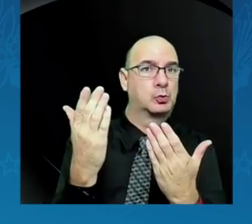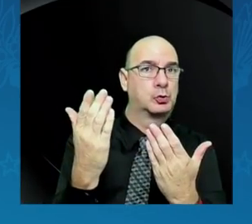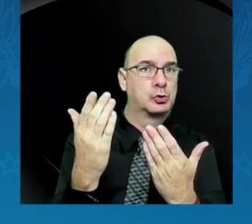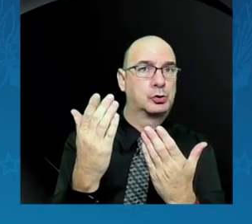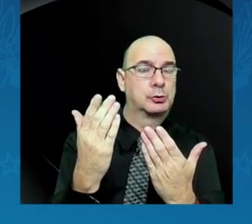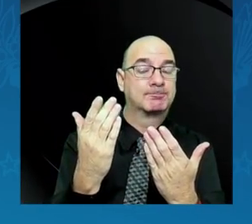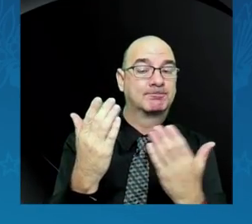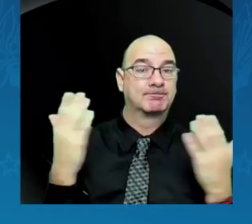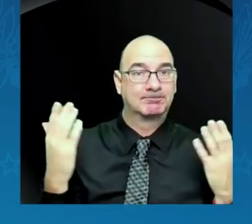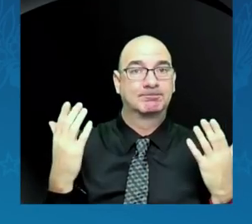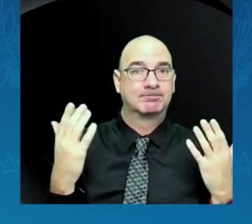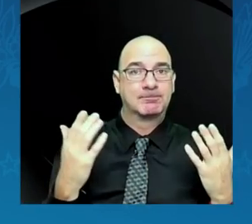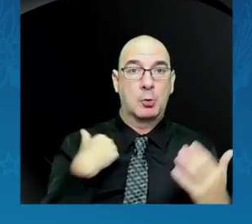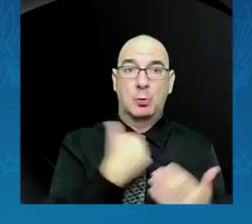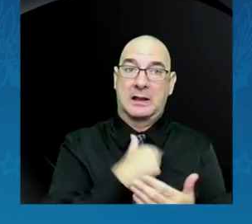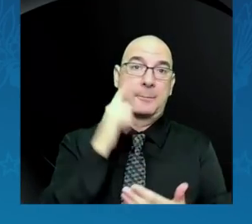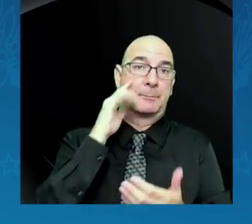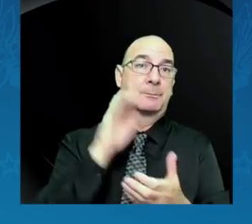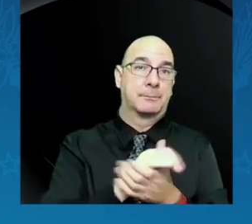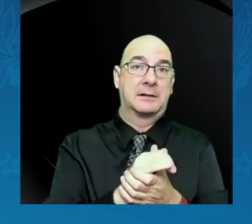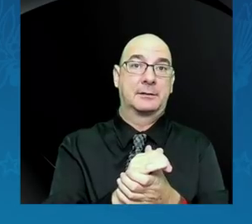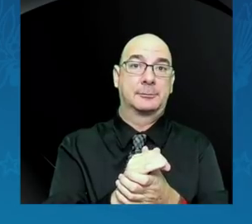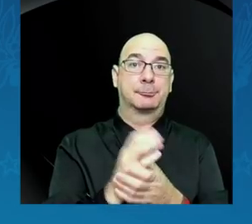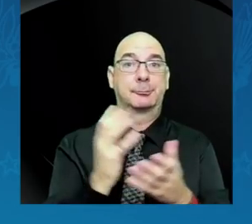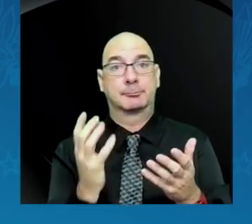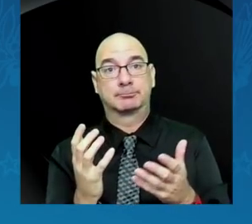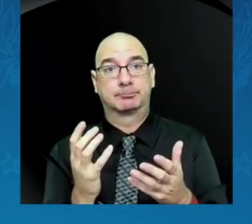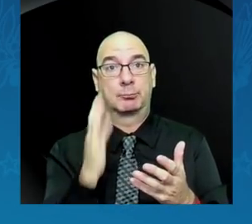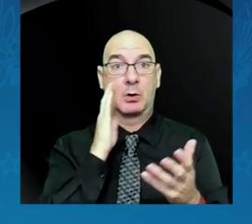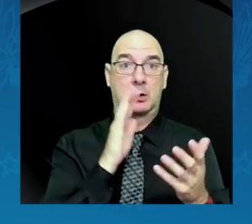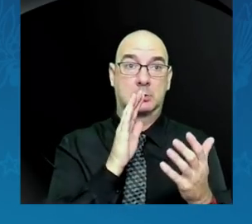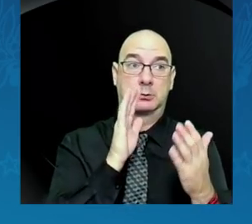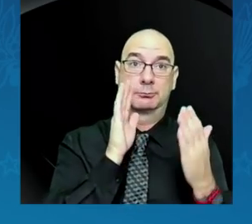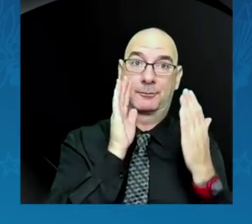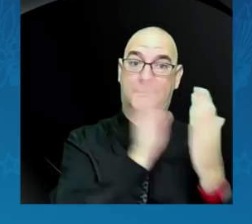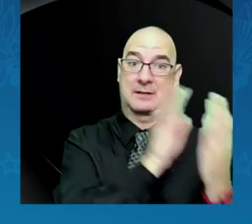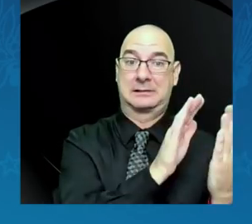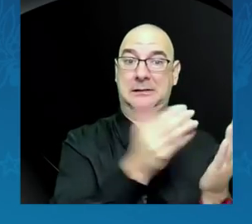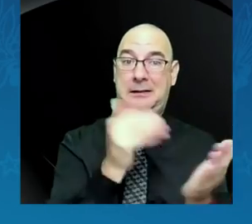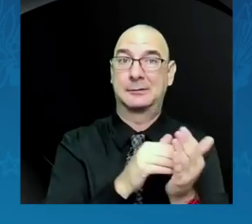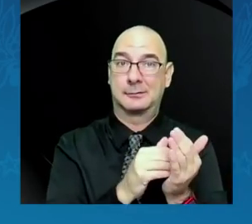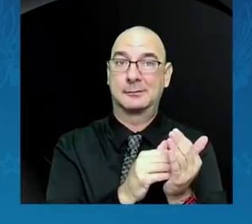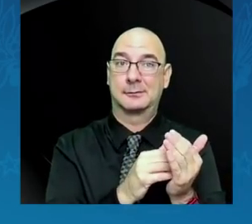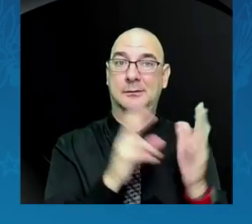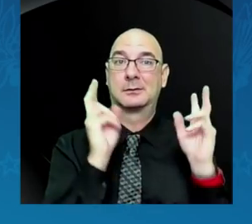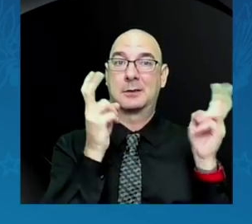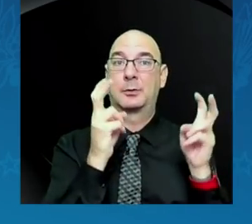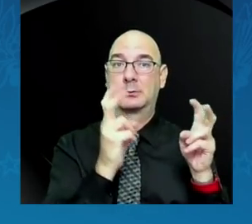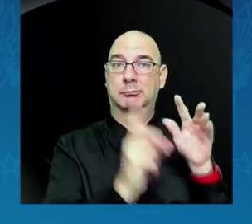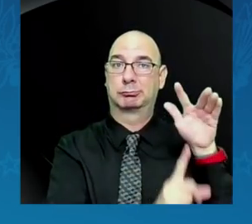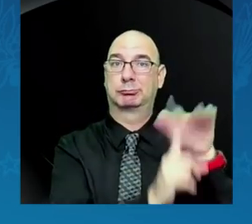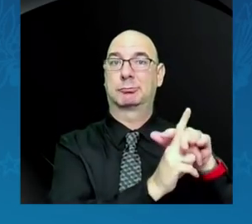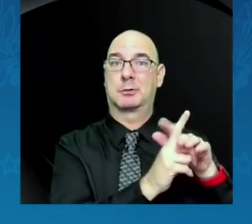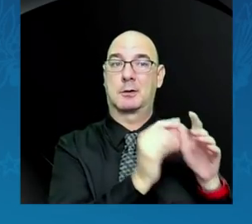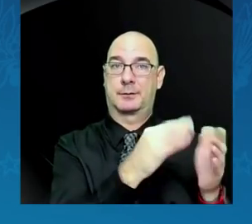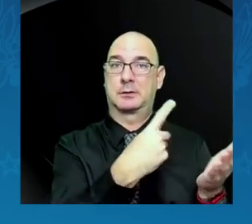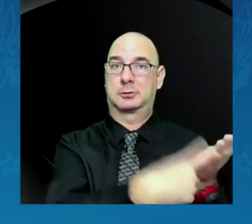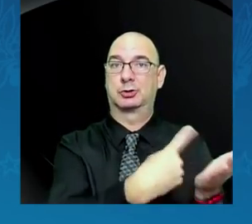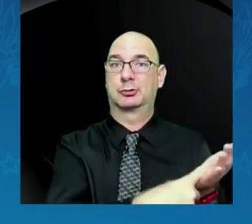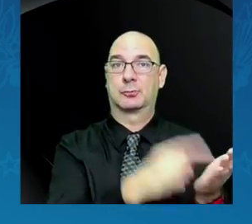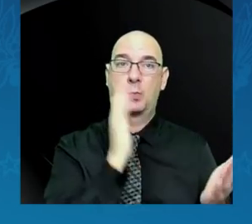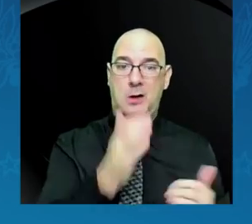will actually address, again, a topic of conversation, the topic of conversation on the main stage